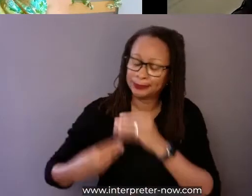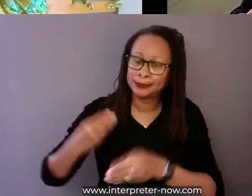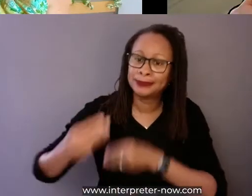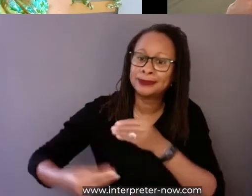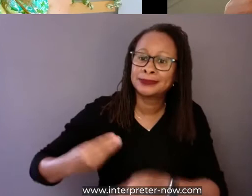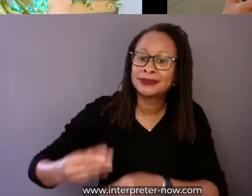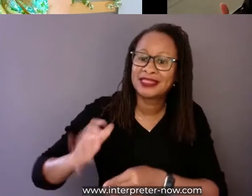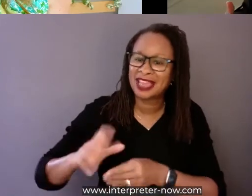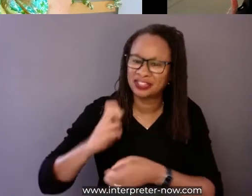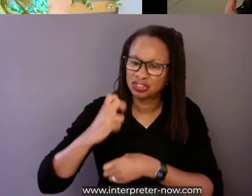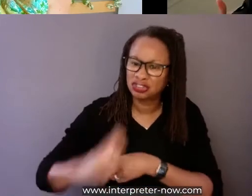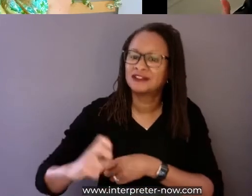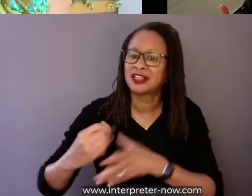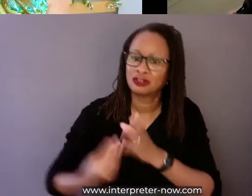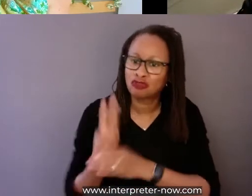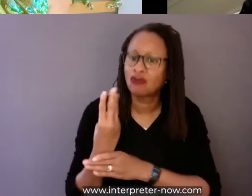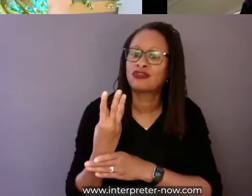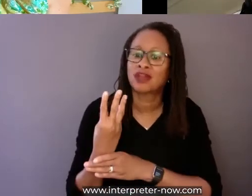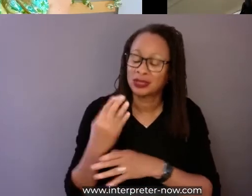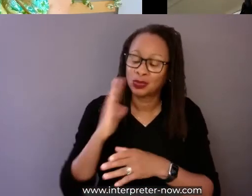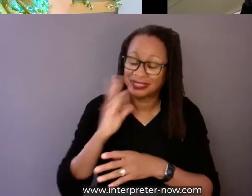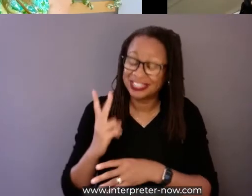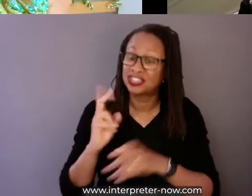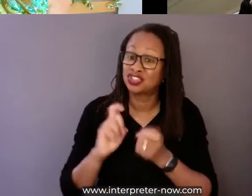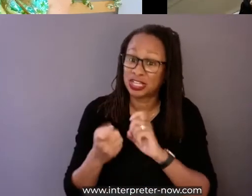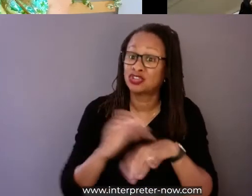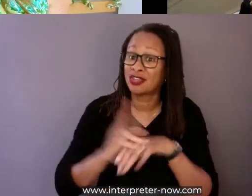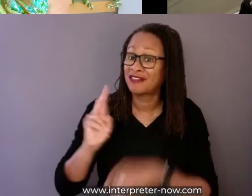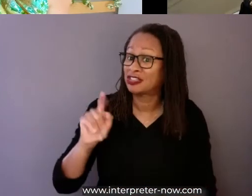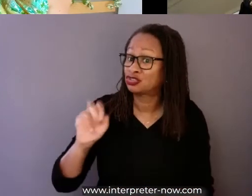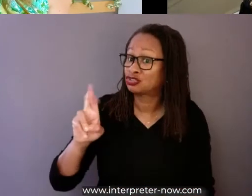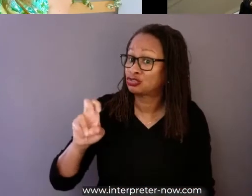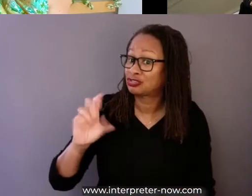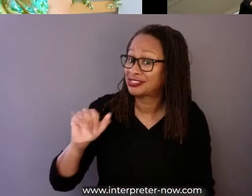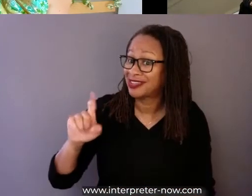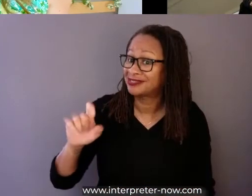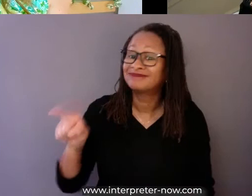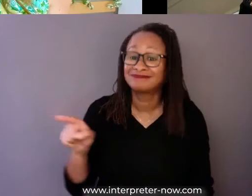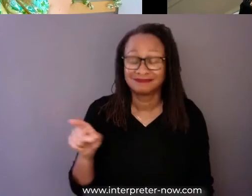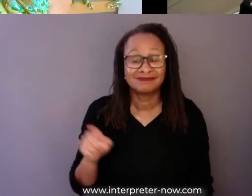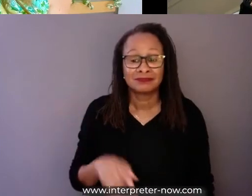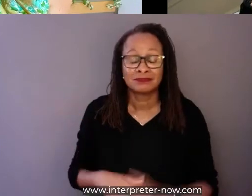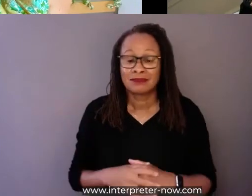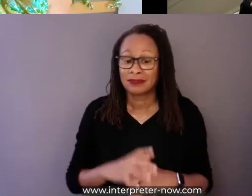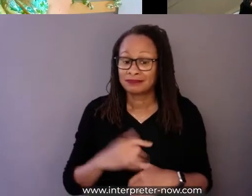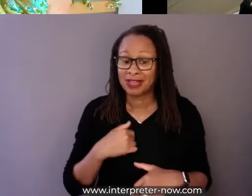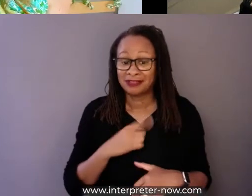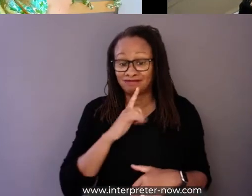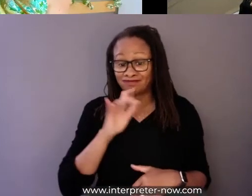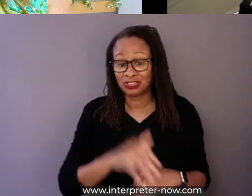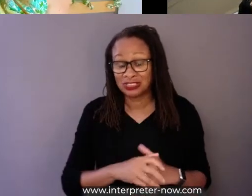shift and that growth that we're seeing on the venture side. And, you know,